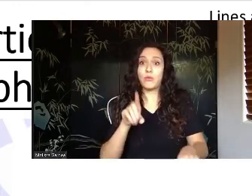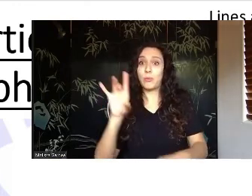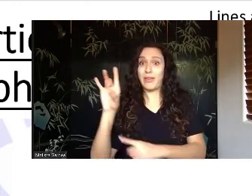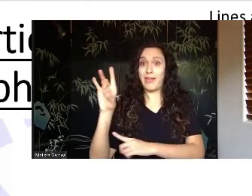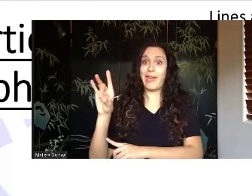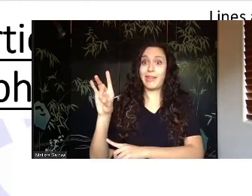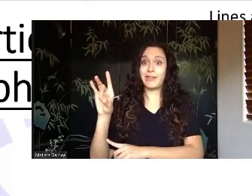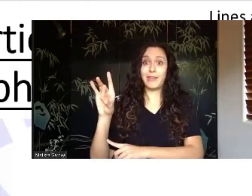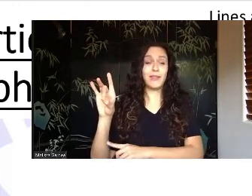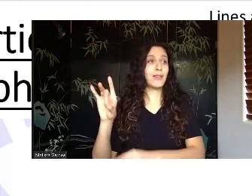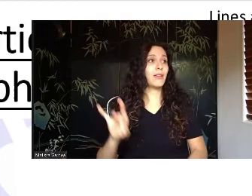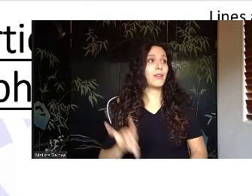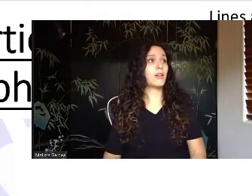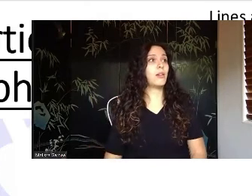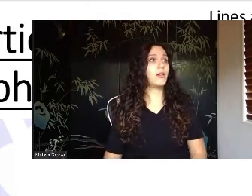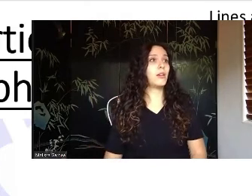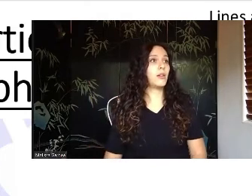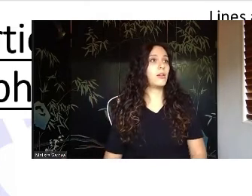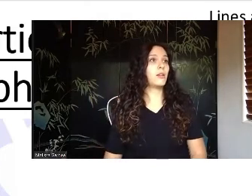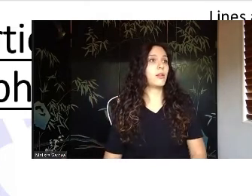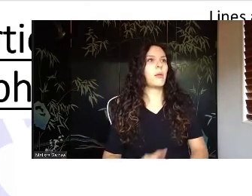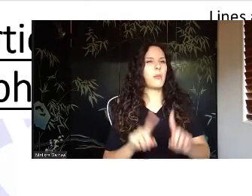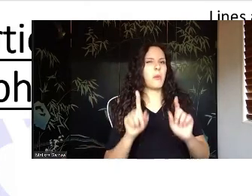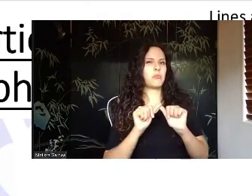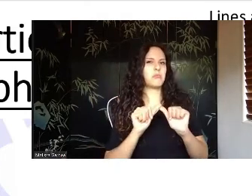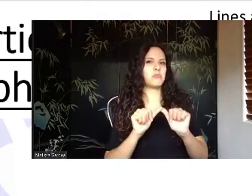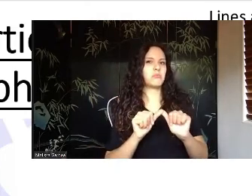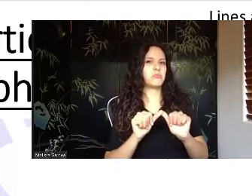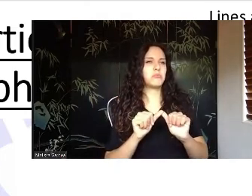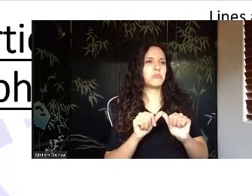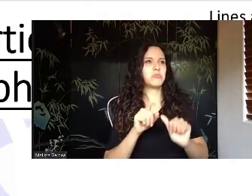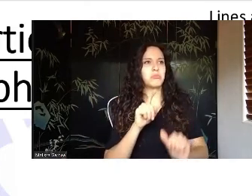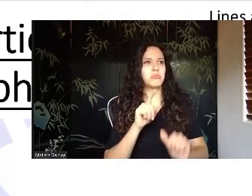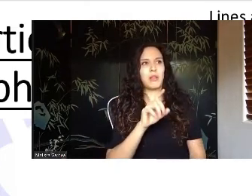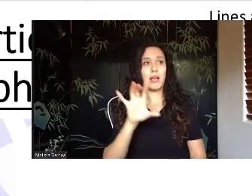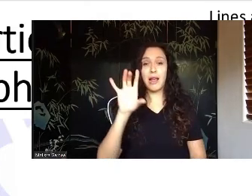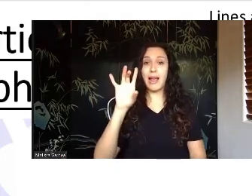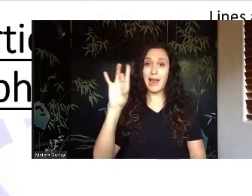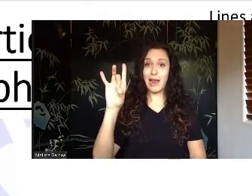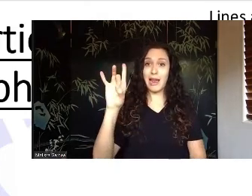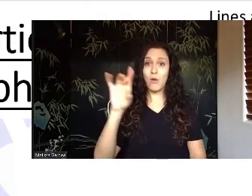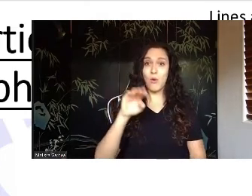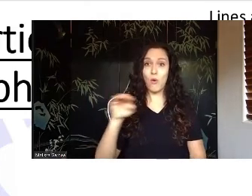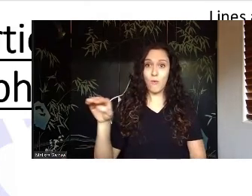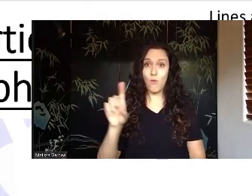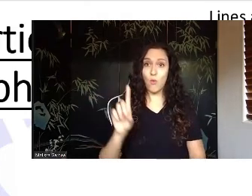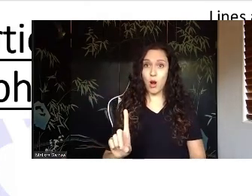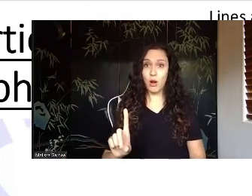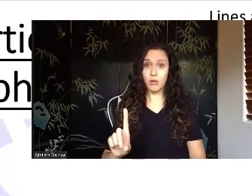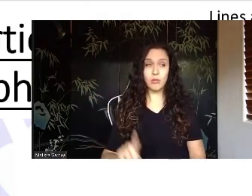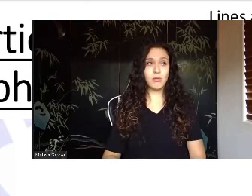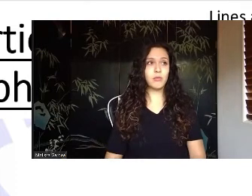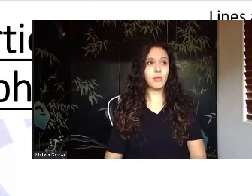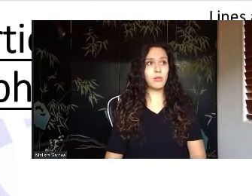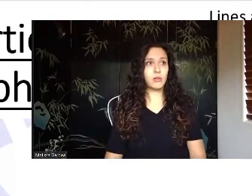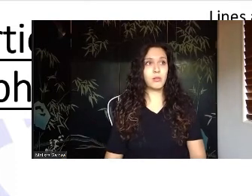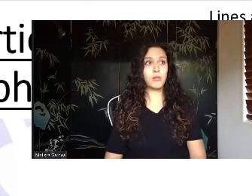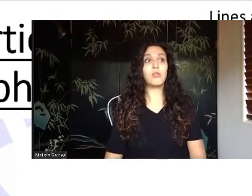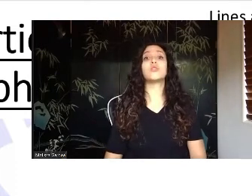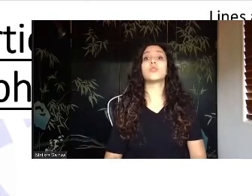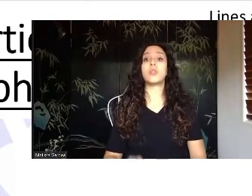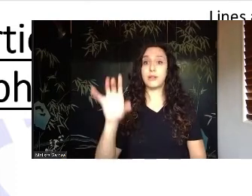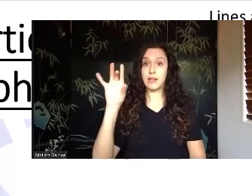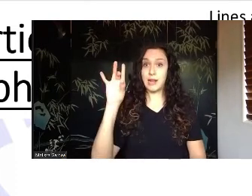okay, well, I know that's going to equal 8. But I'm already in the section, so let me just go ahead and continue it. So that's going to be 8